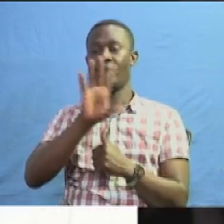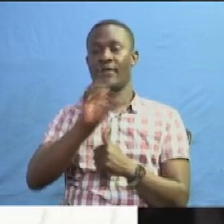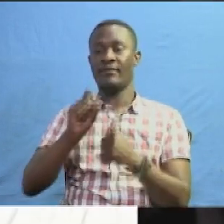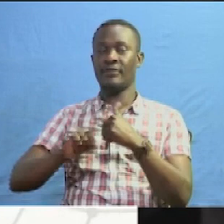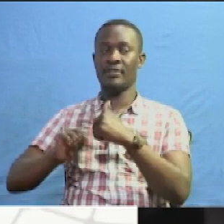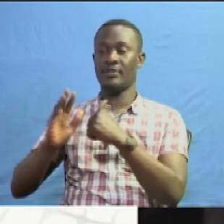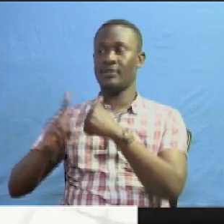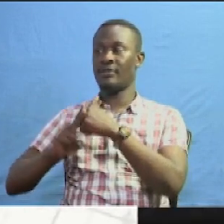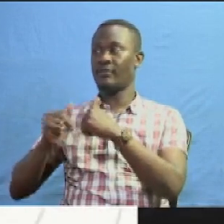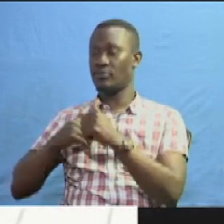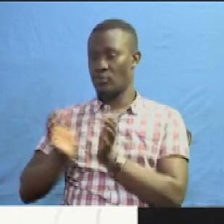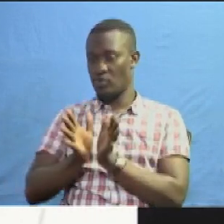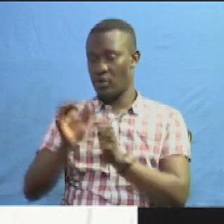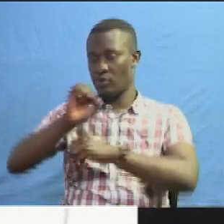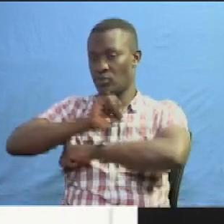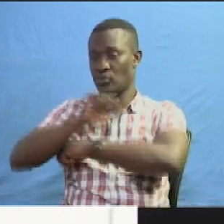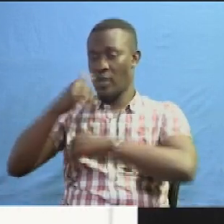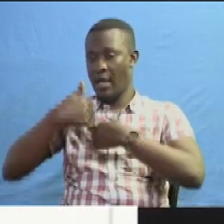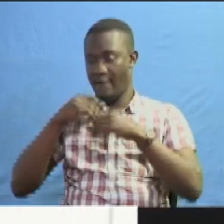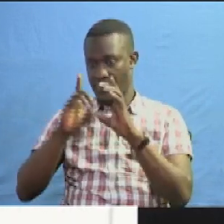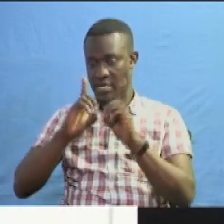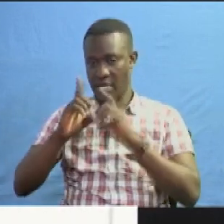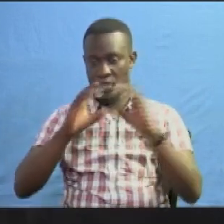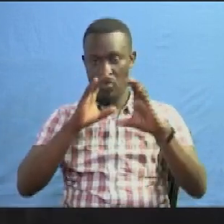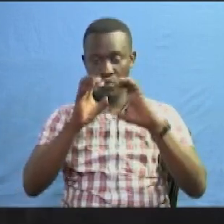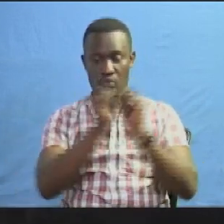0177-234-567 to allow schools to have direct communication with the